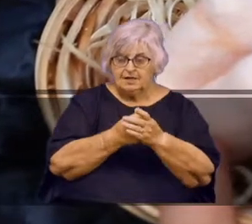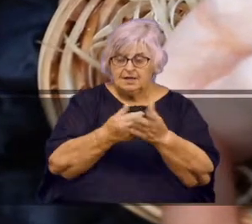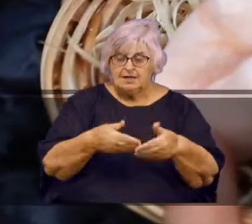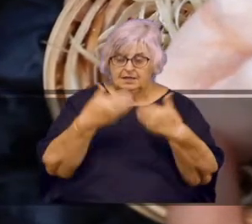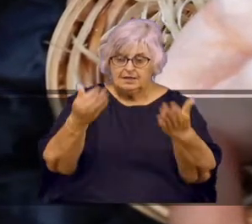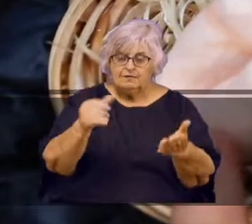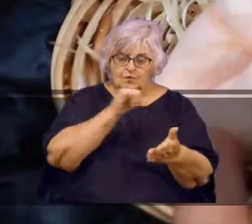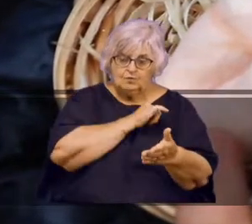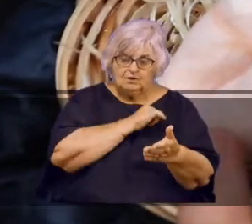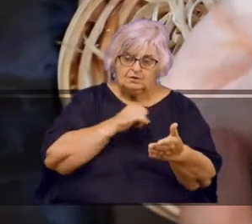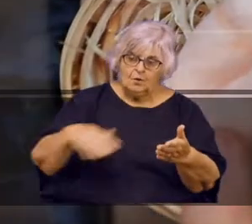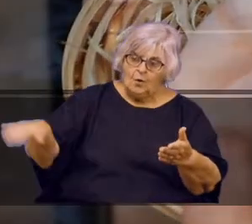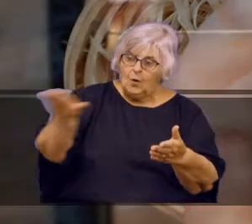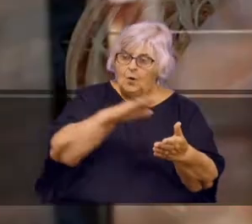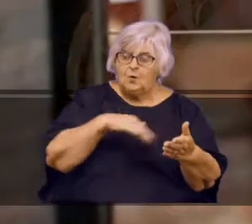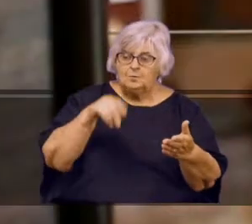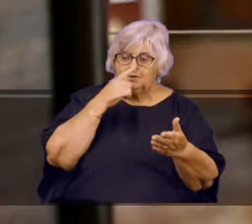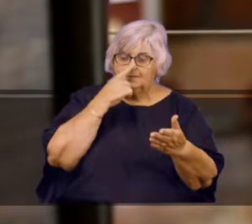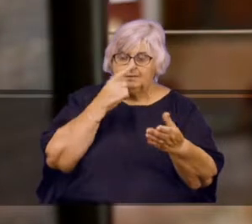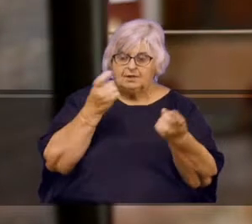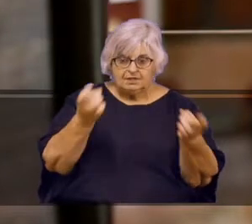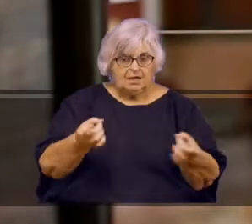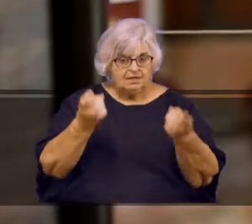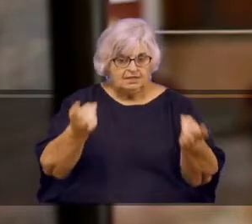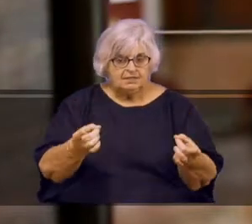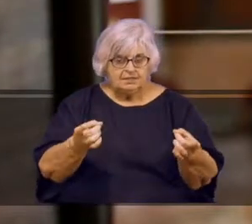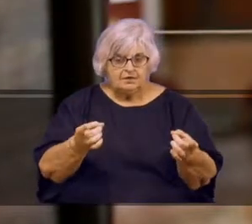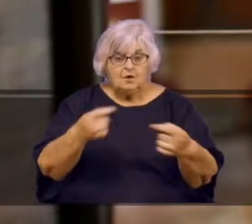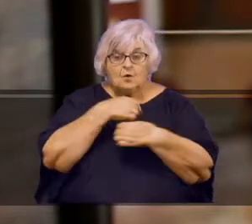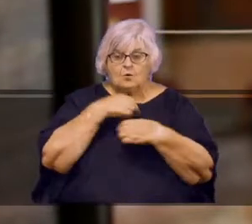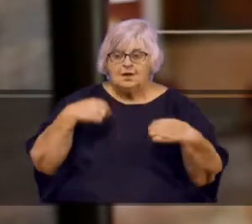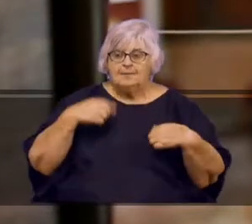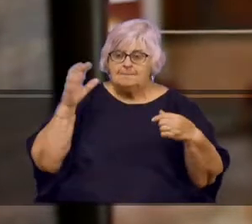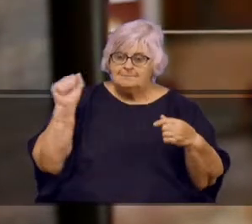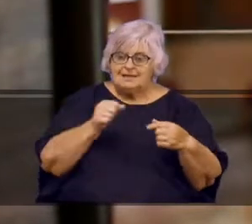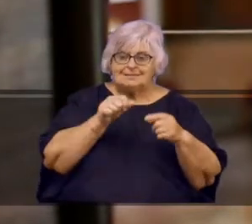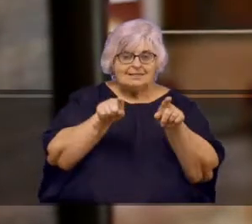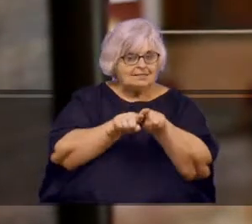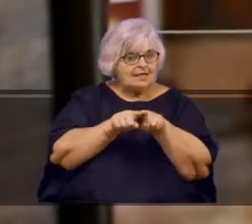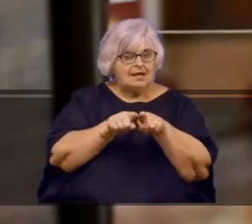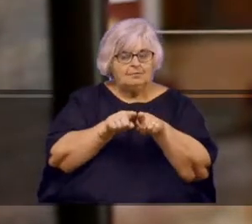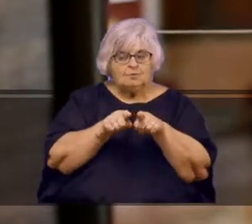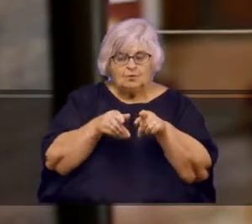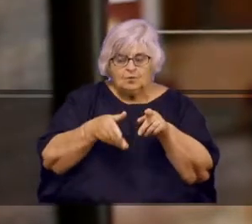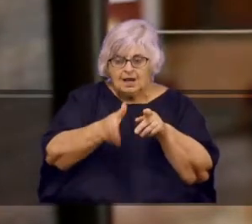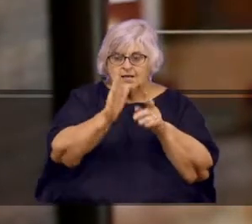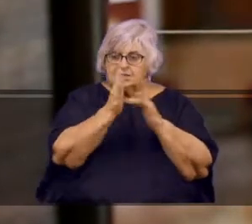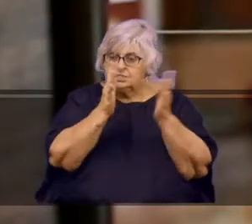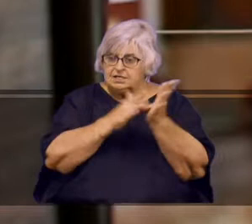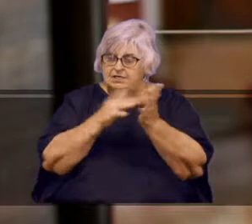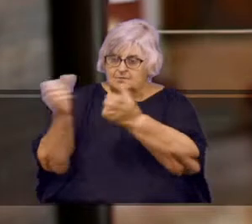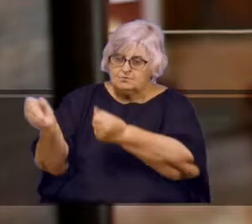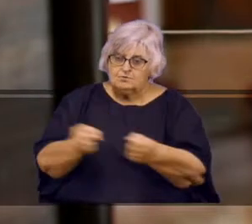goodwill and loving kindness to us. It also hints that we, in our turn, are called to imitate Jesus and to be